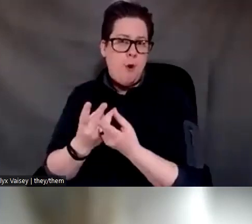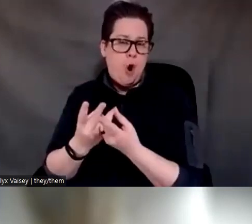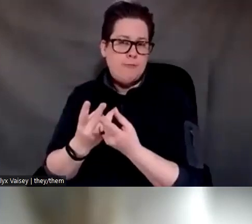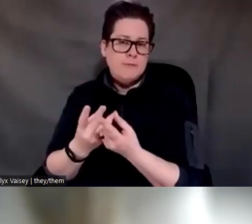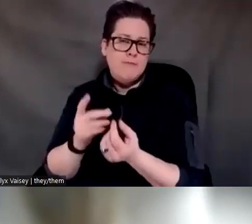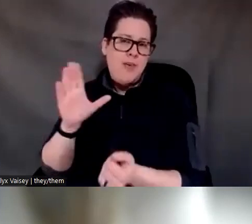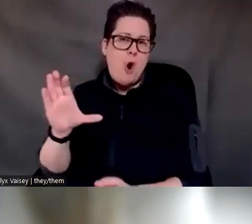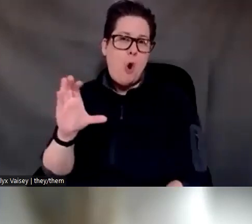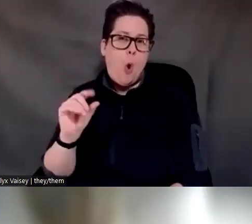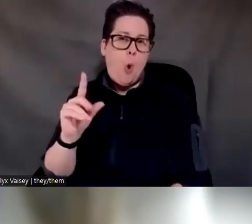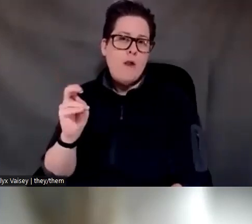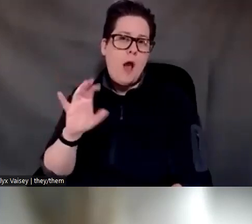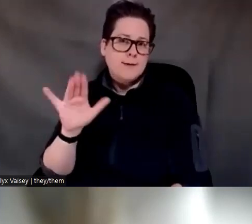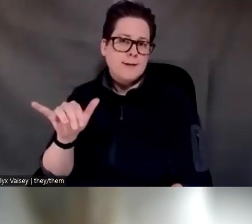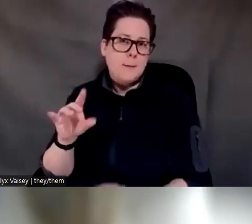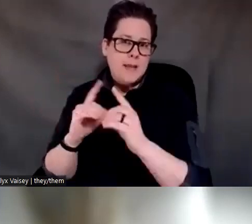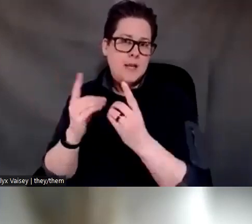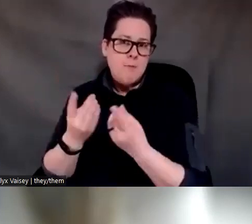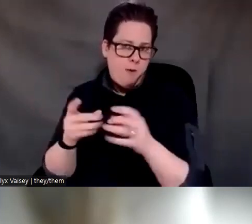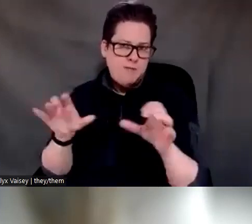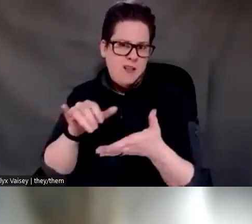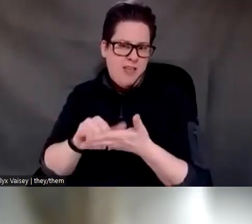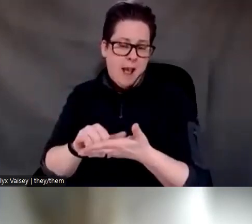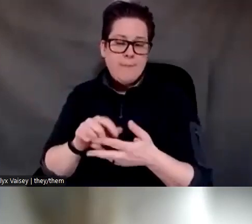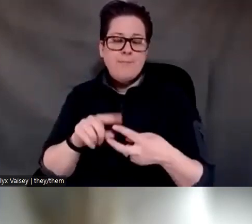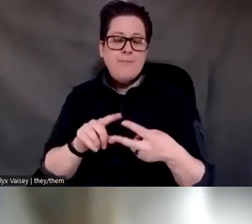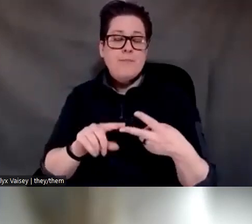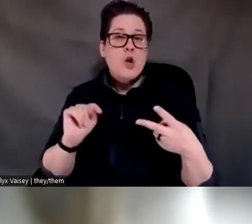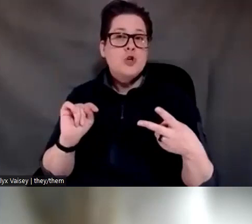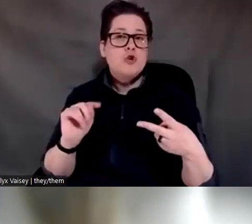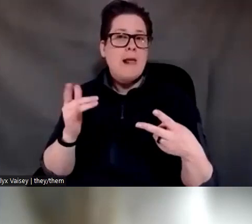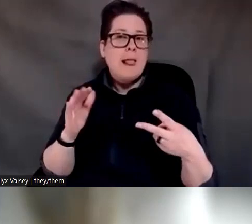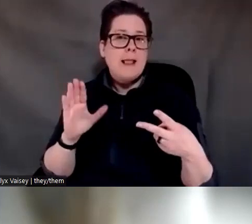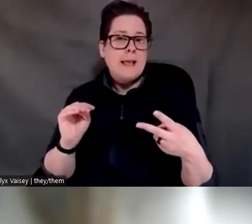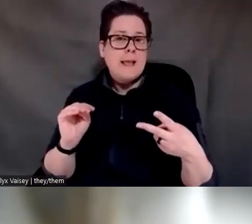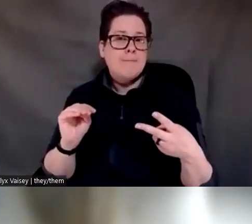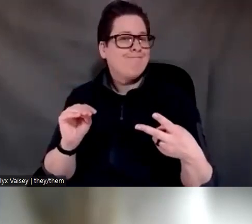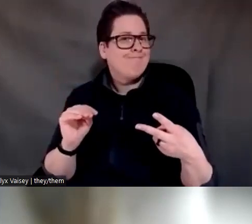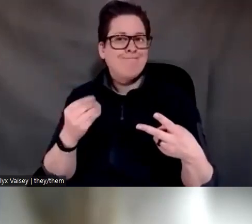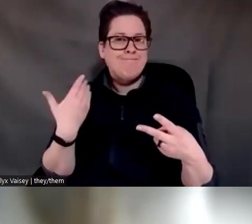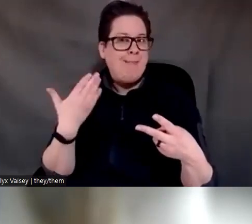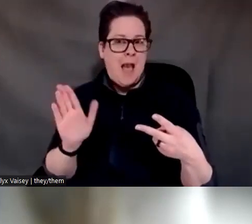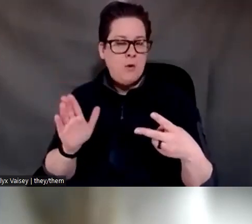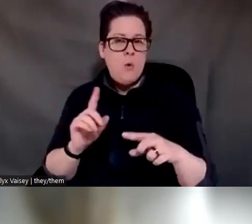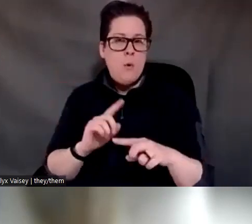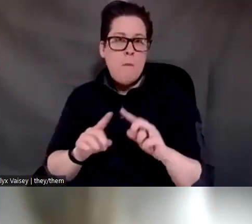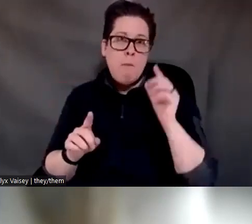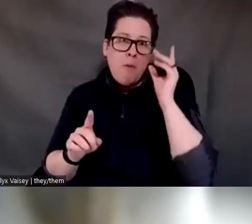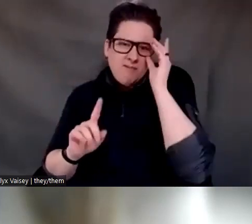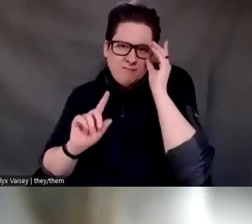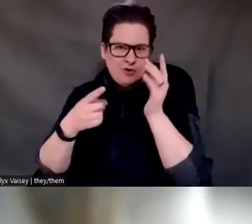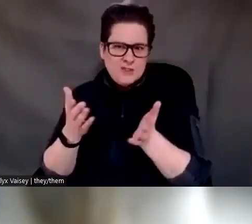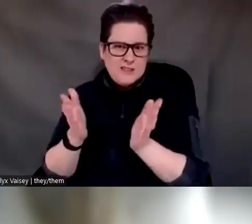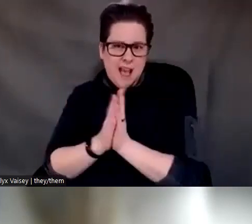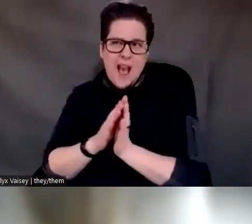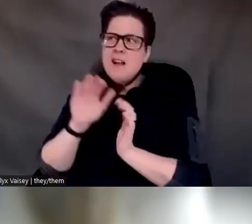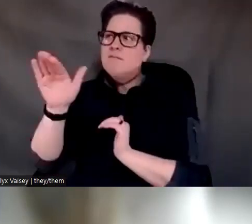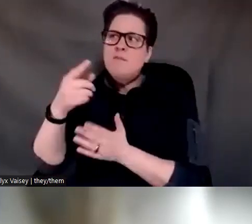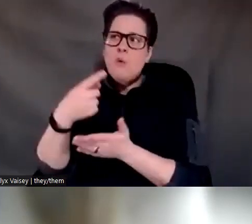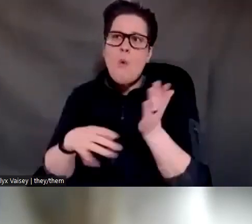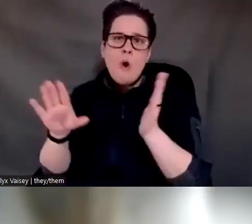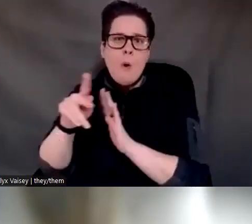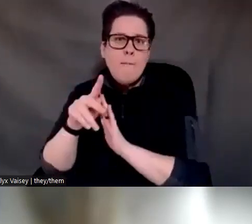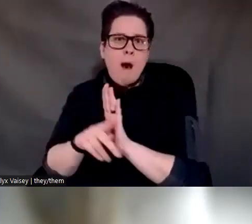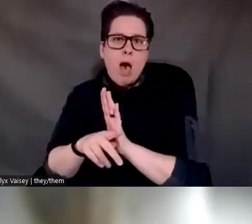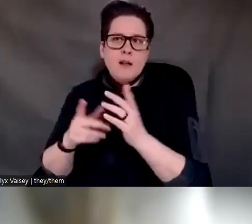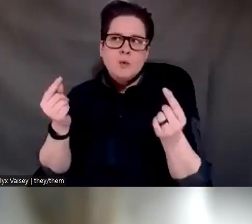colonoscopy department. For Trillium, I cannot speak to them, but it never hurts to just ask what their policy and